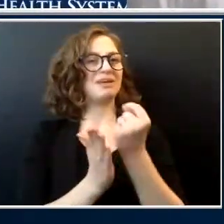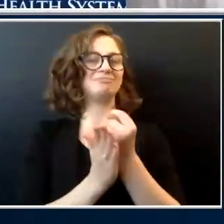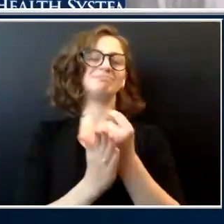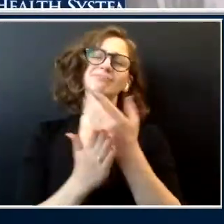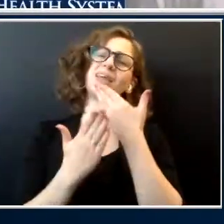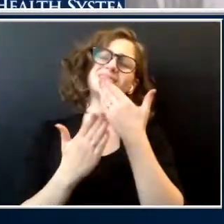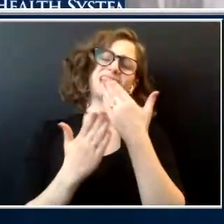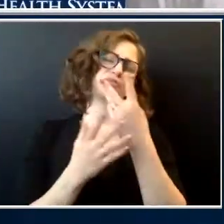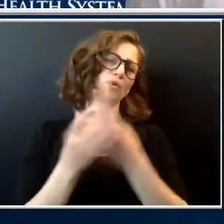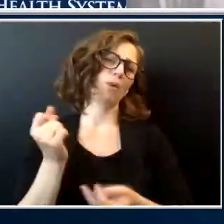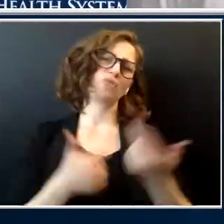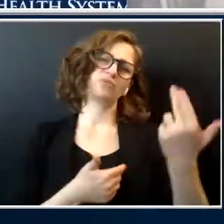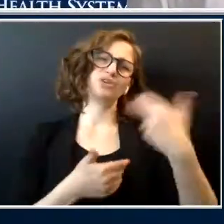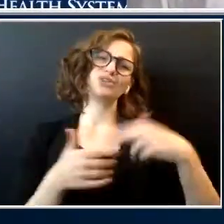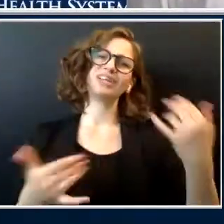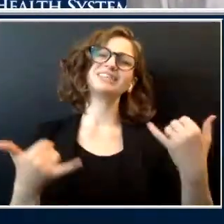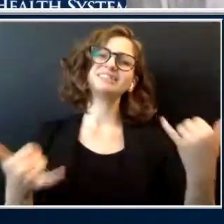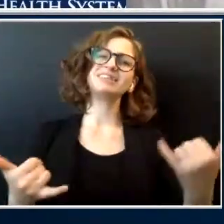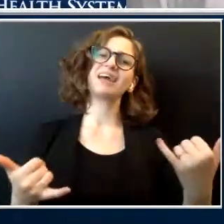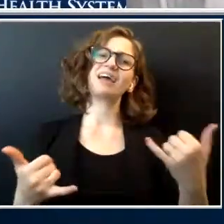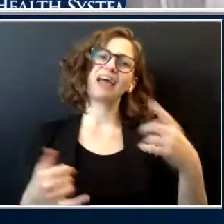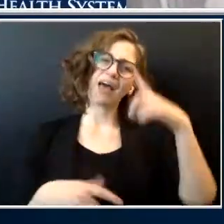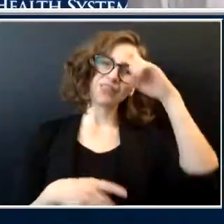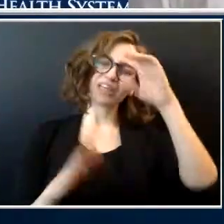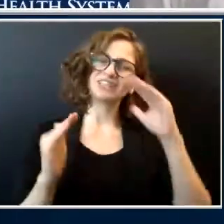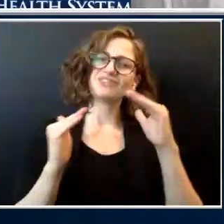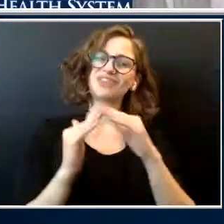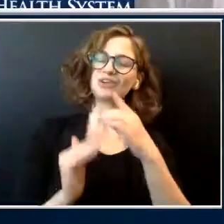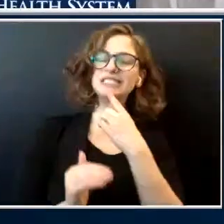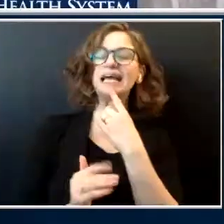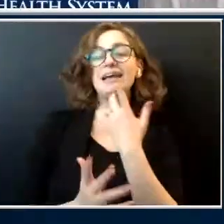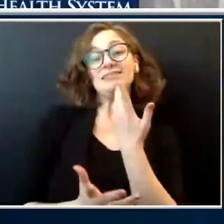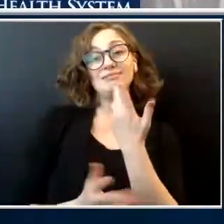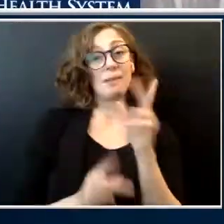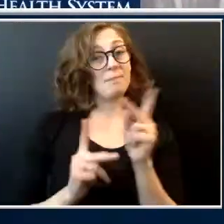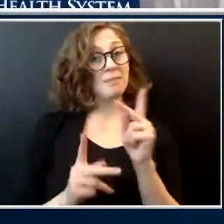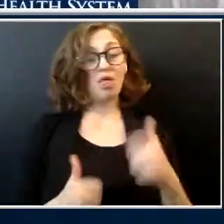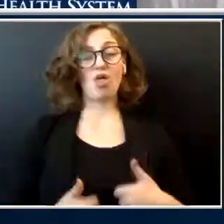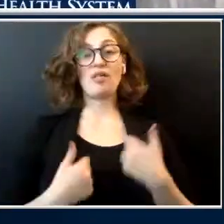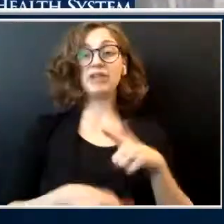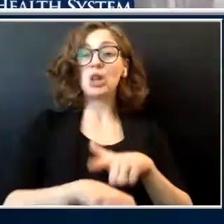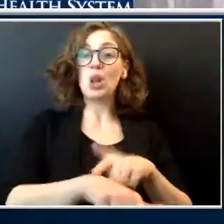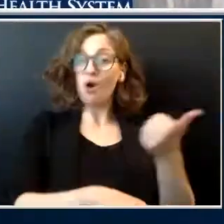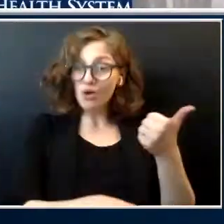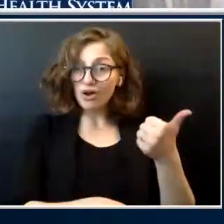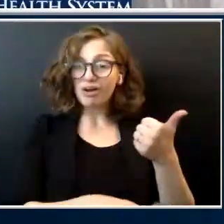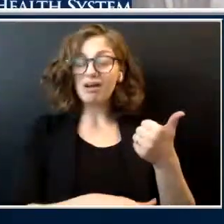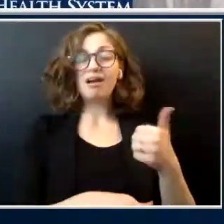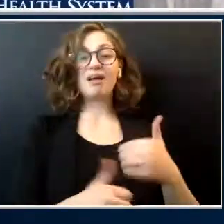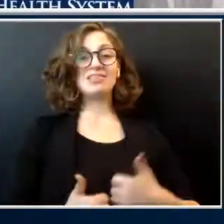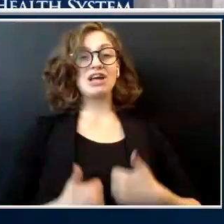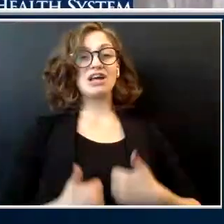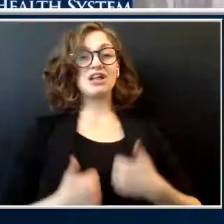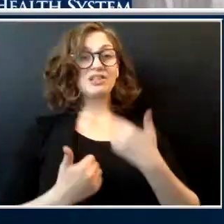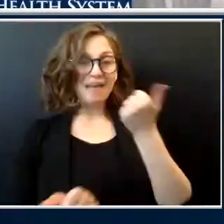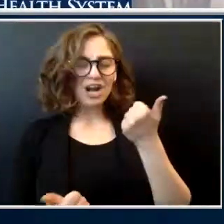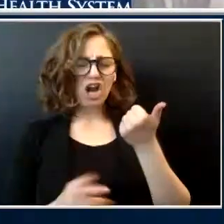fair to say that people are living longer, they're living better, they're living. And that's different